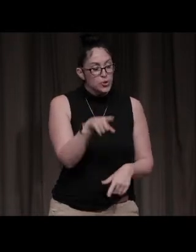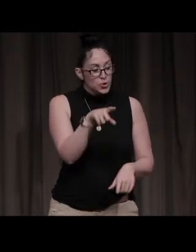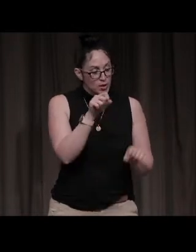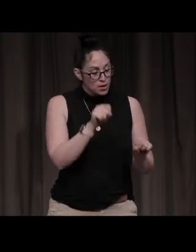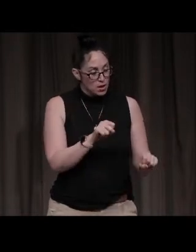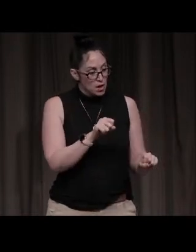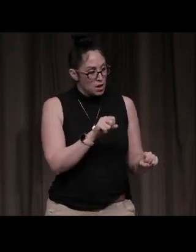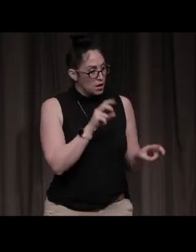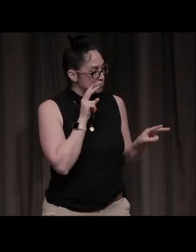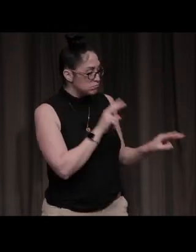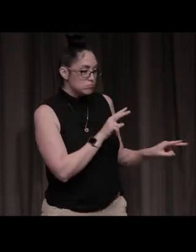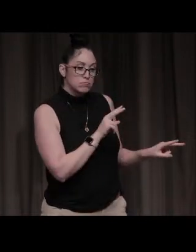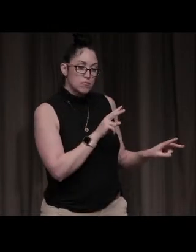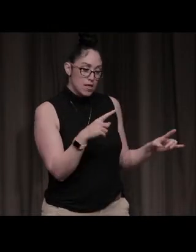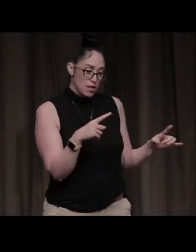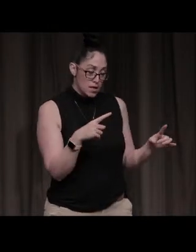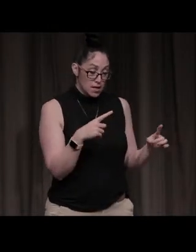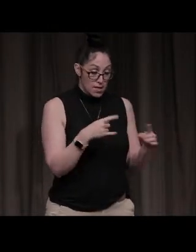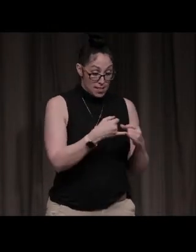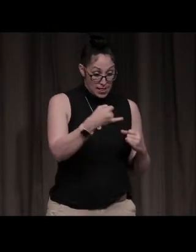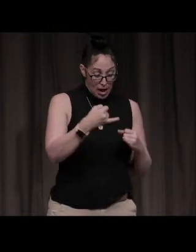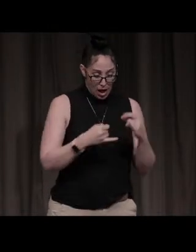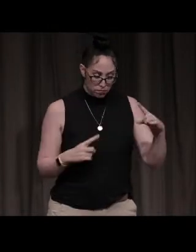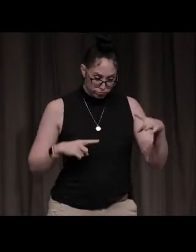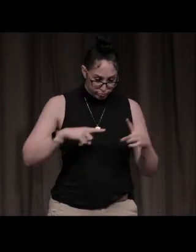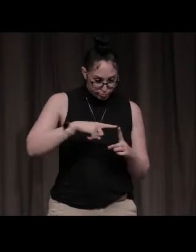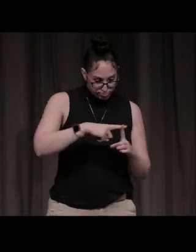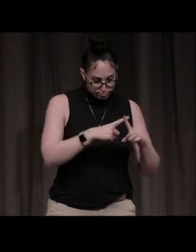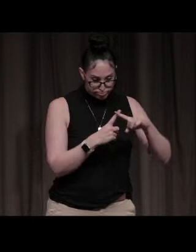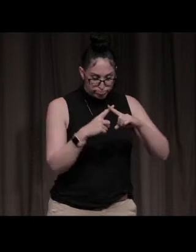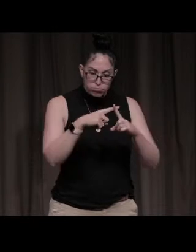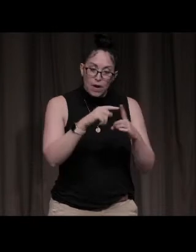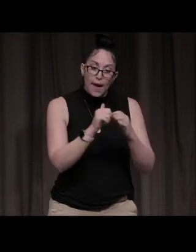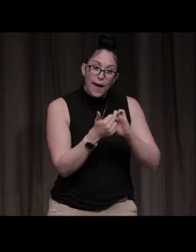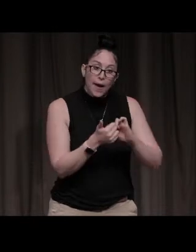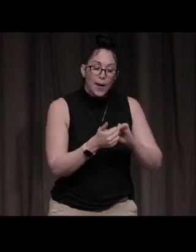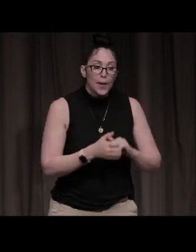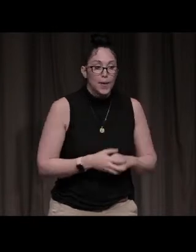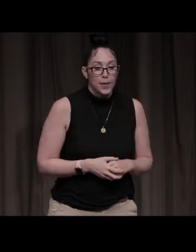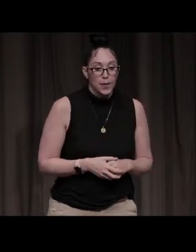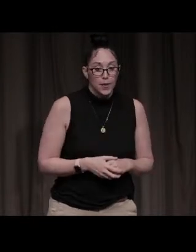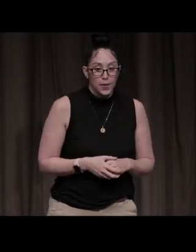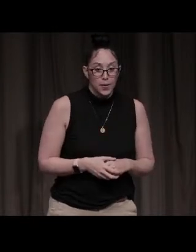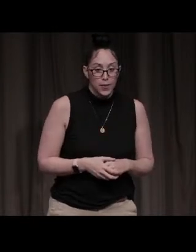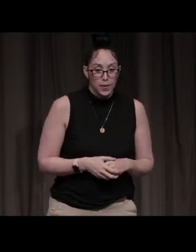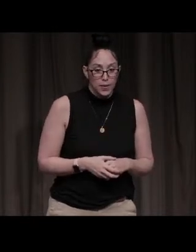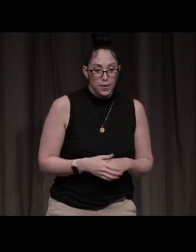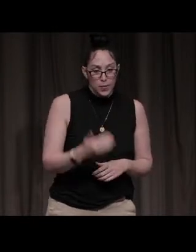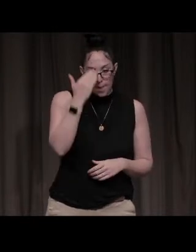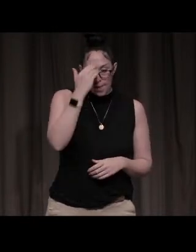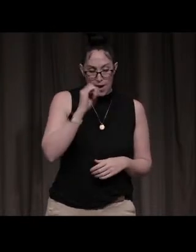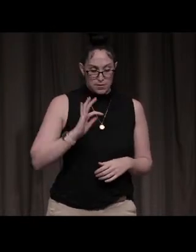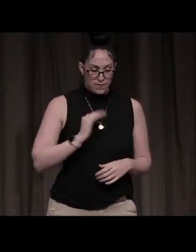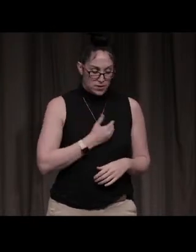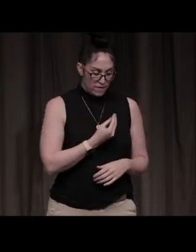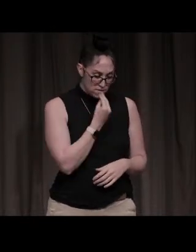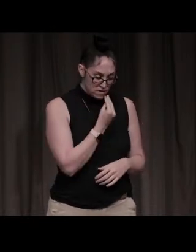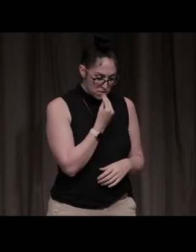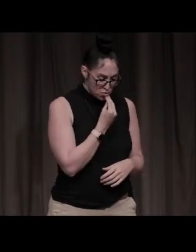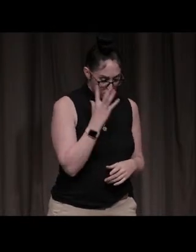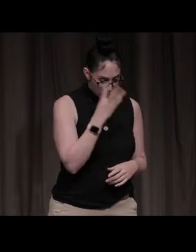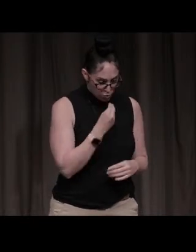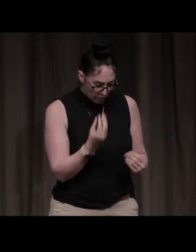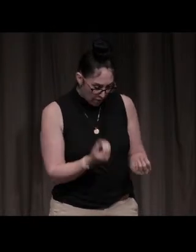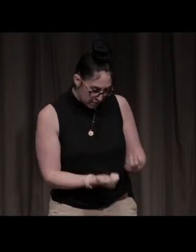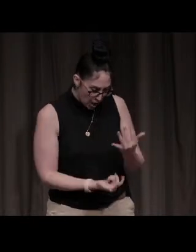that the lines intersect, and that kind of reminds us of our cooking chickies. Like whenever we cook our food, there's this beautiful